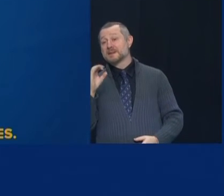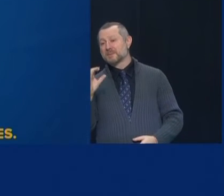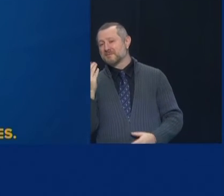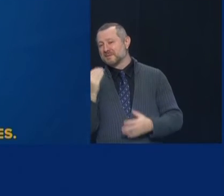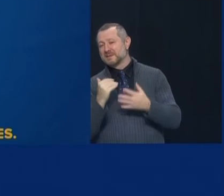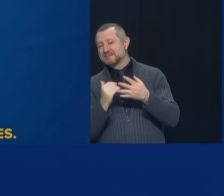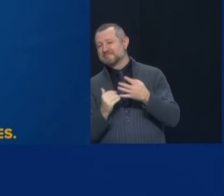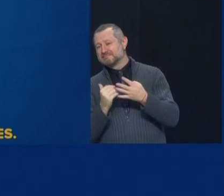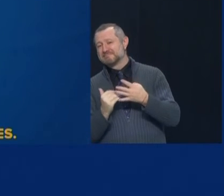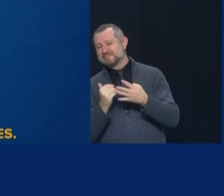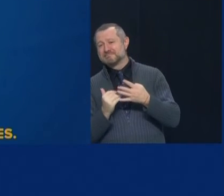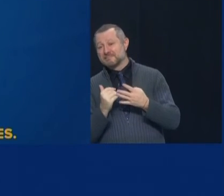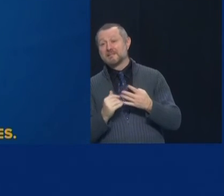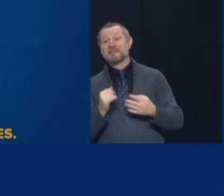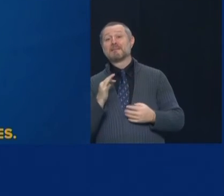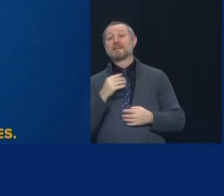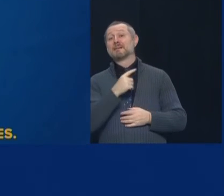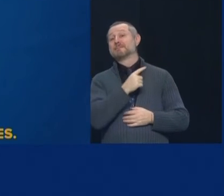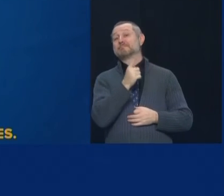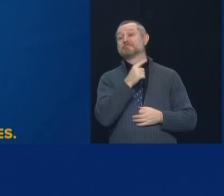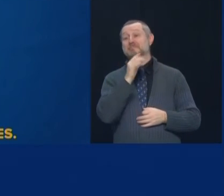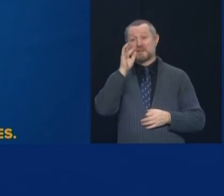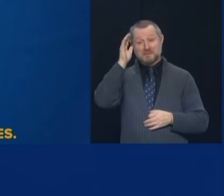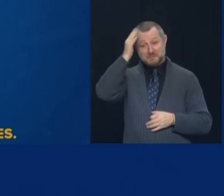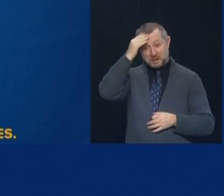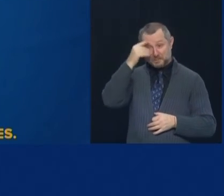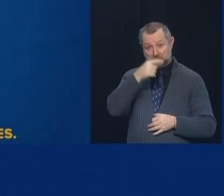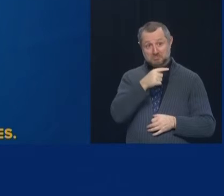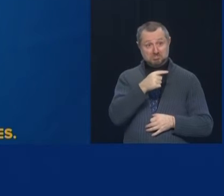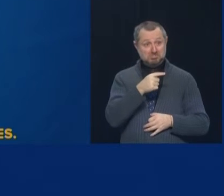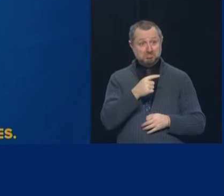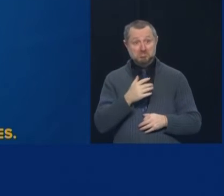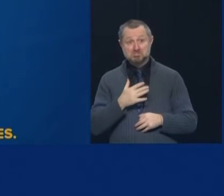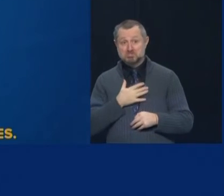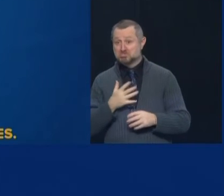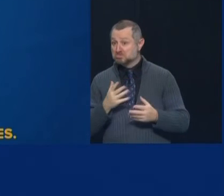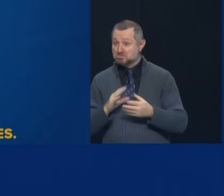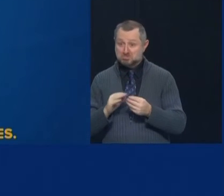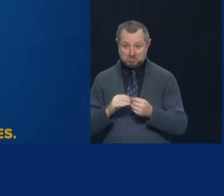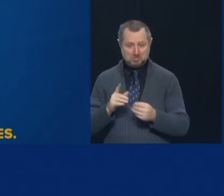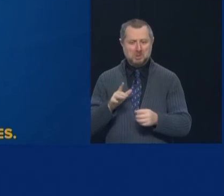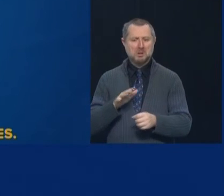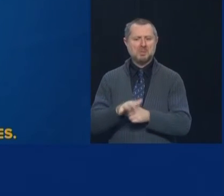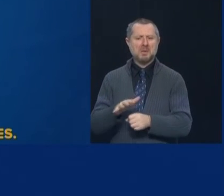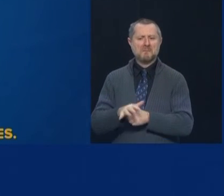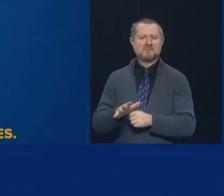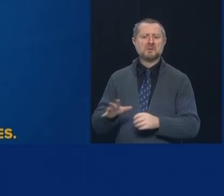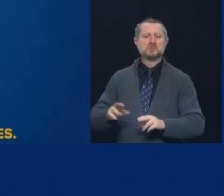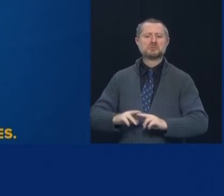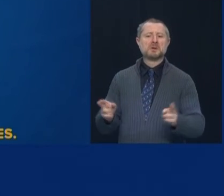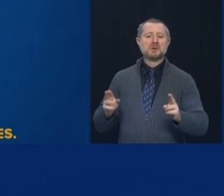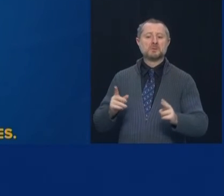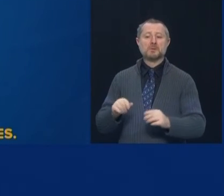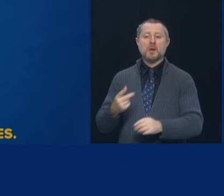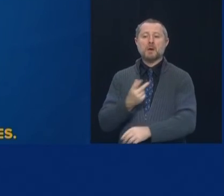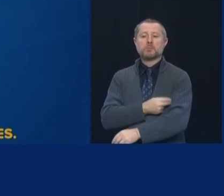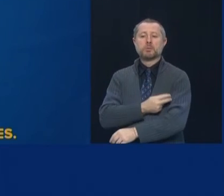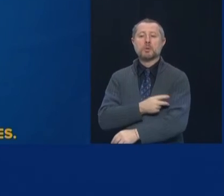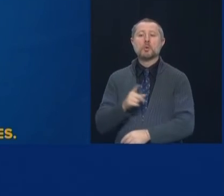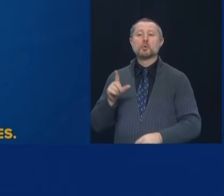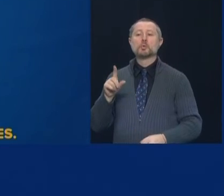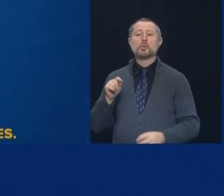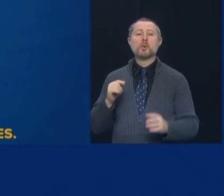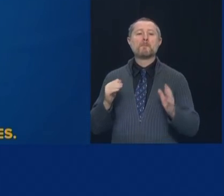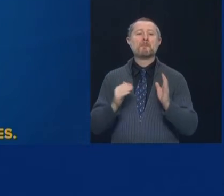the administration suggests that there'll be enough to vaccinate 20 million people with